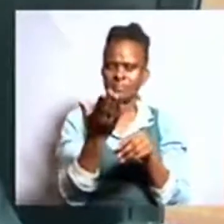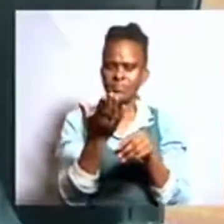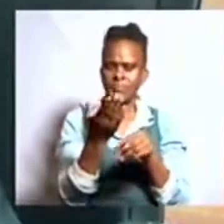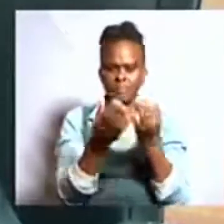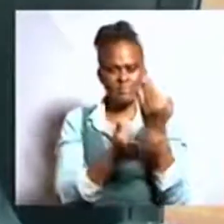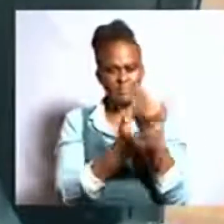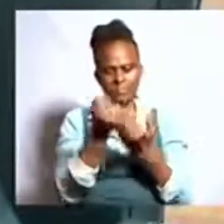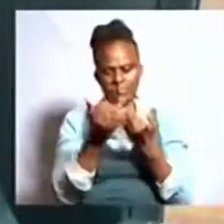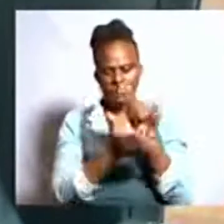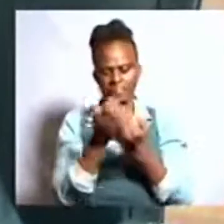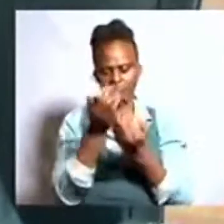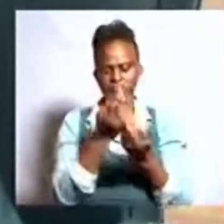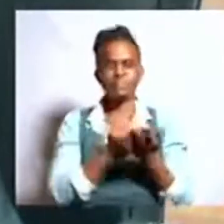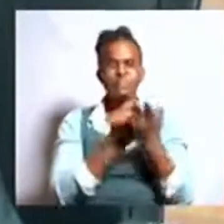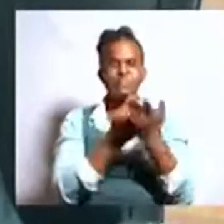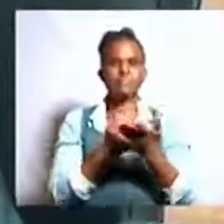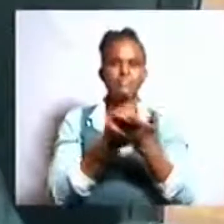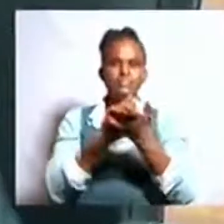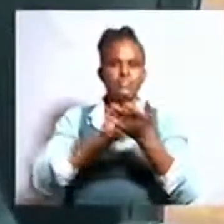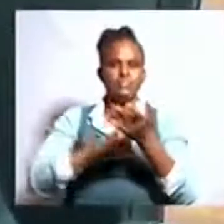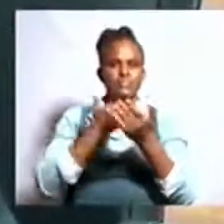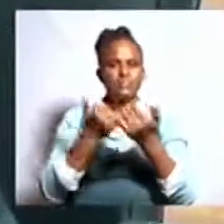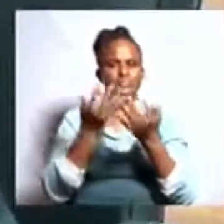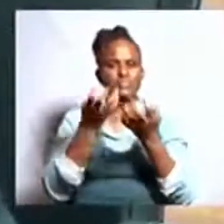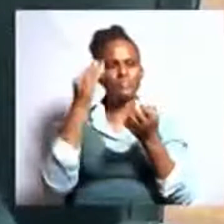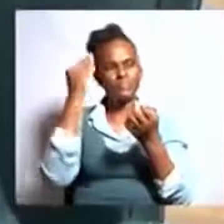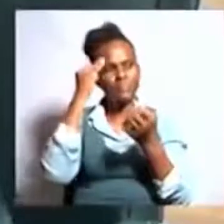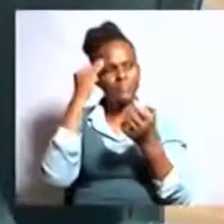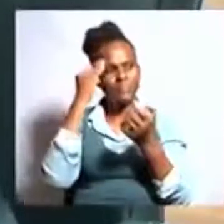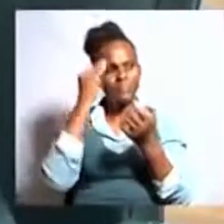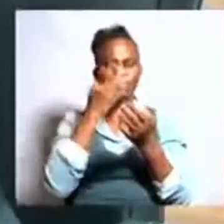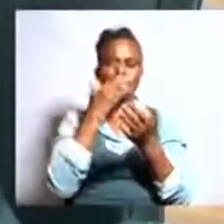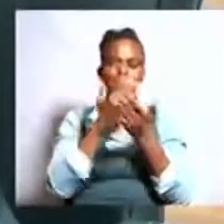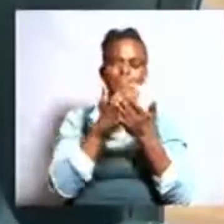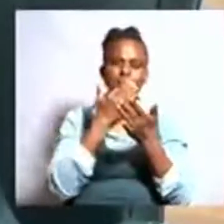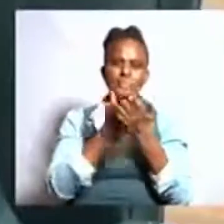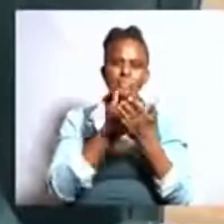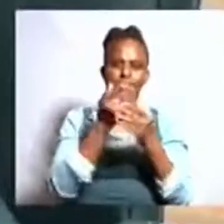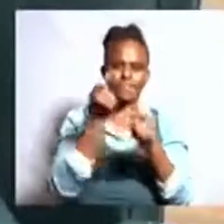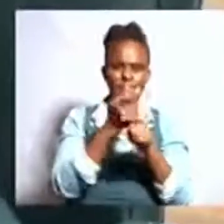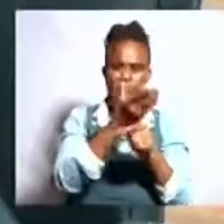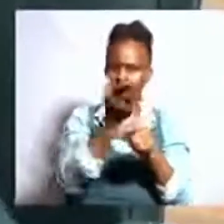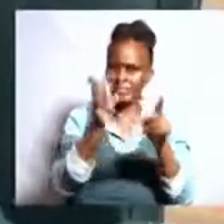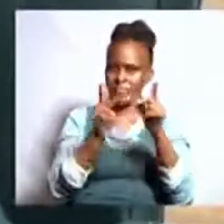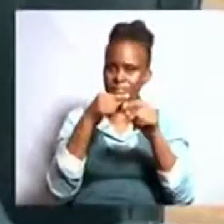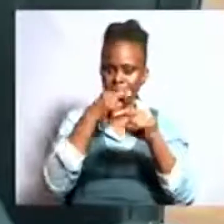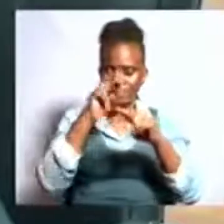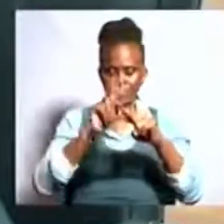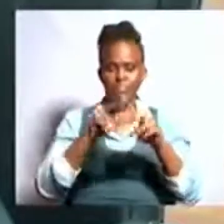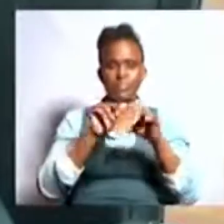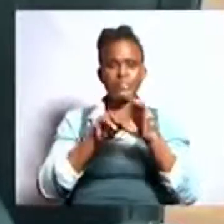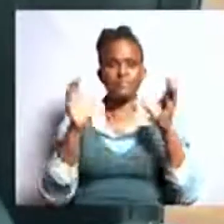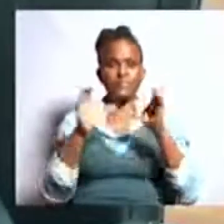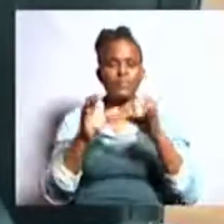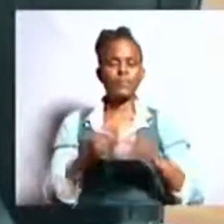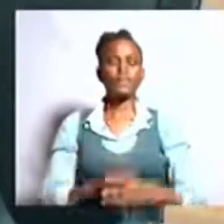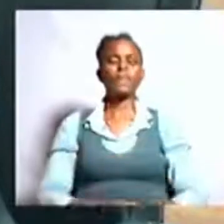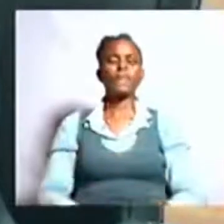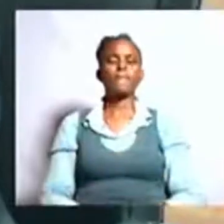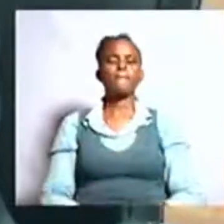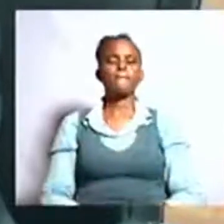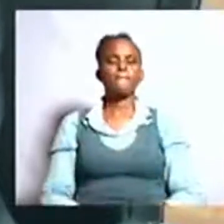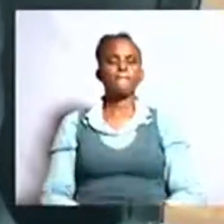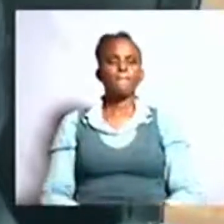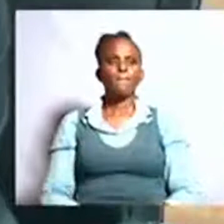form recommended by the district? Want to know, were there progressive steps from the people who sat on that committee?